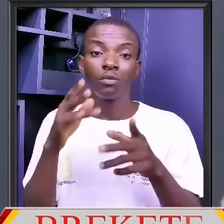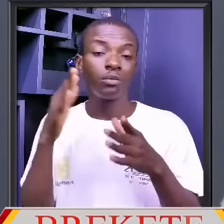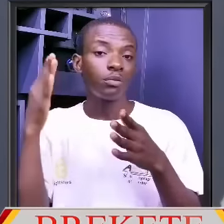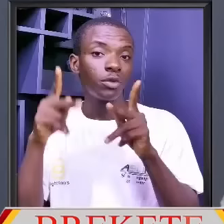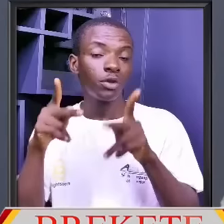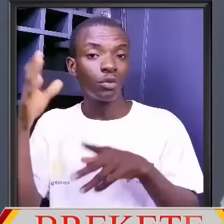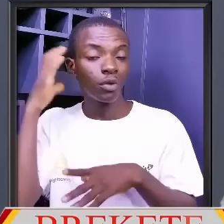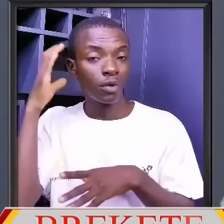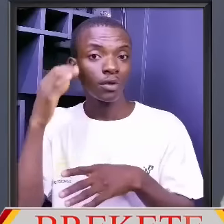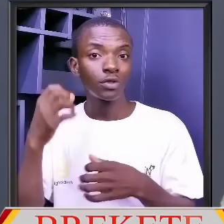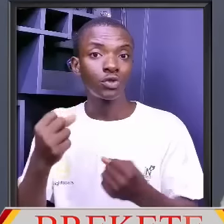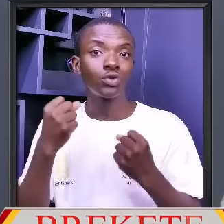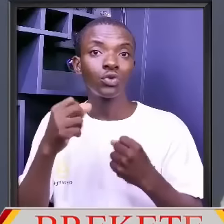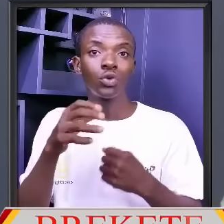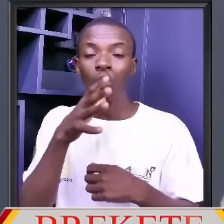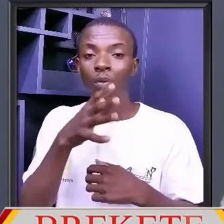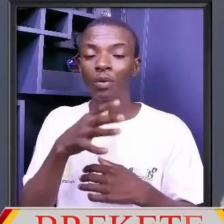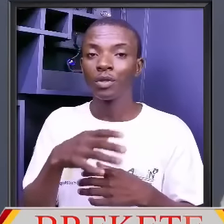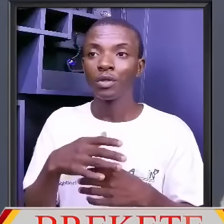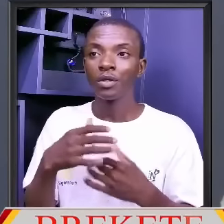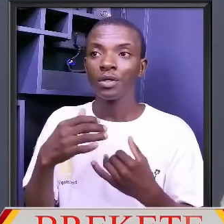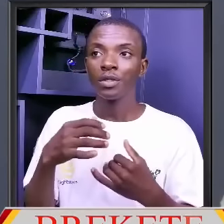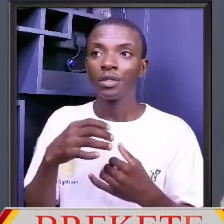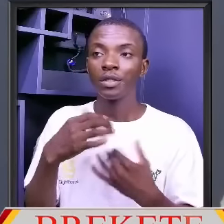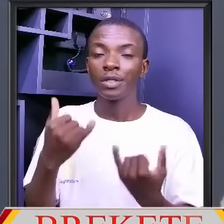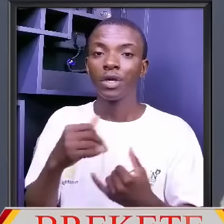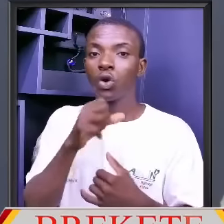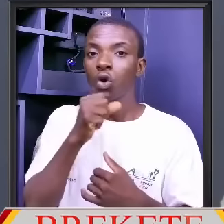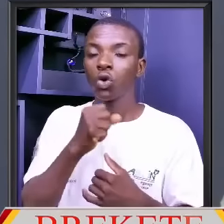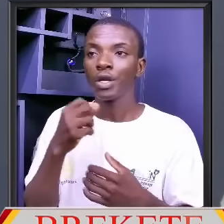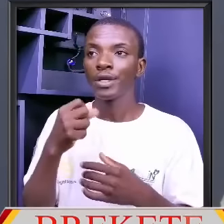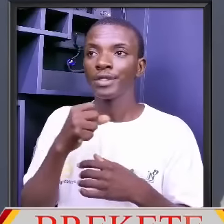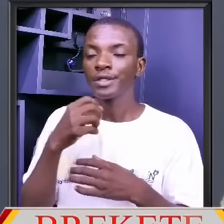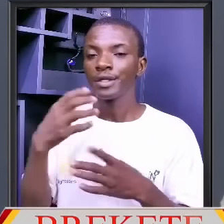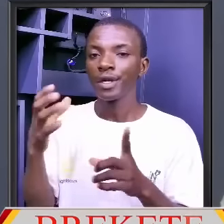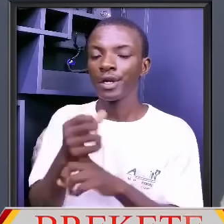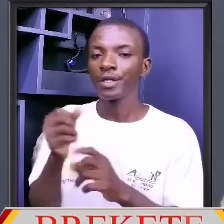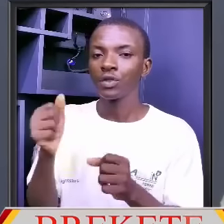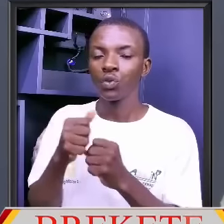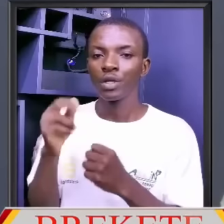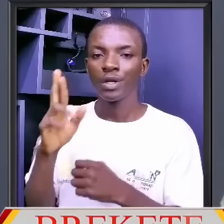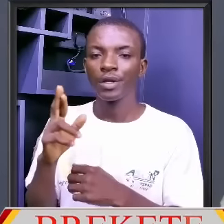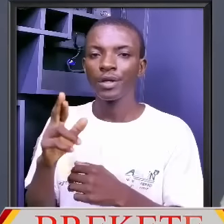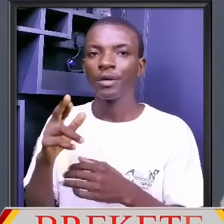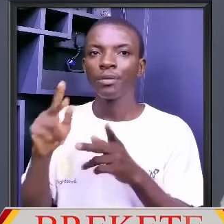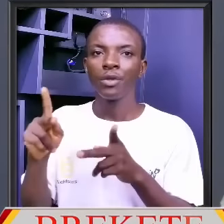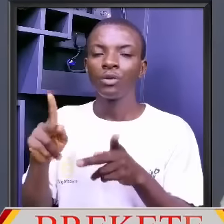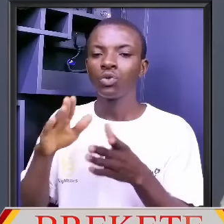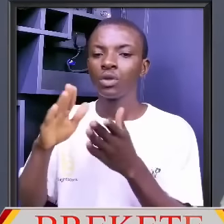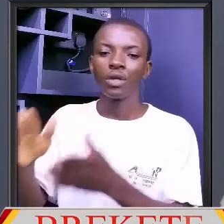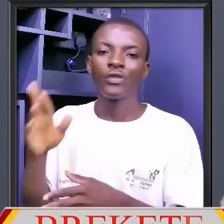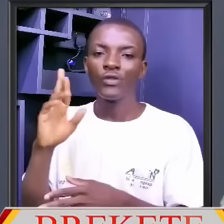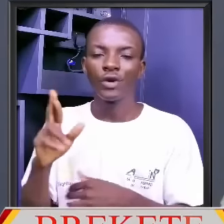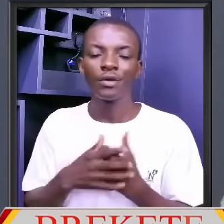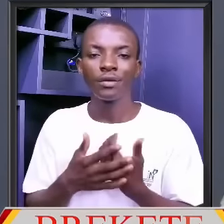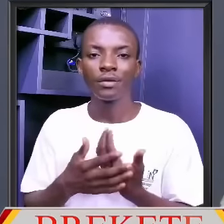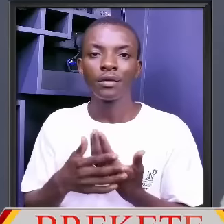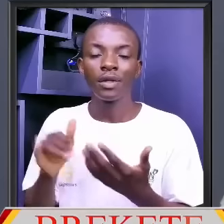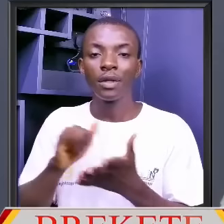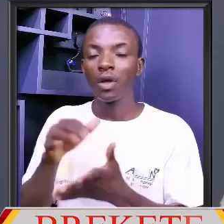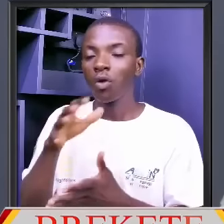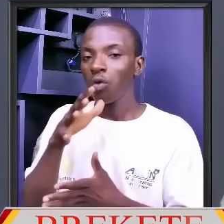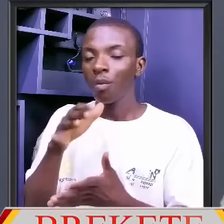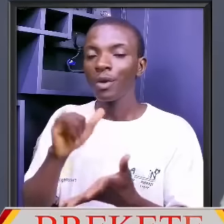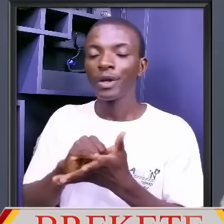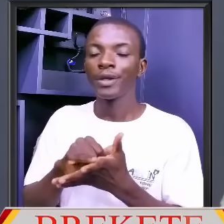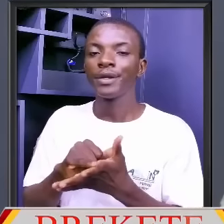people they hear. Strong woman. Now old age don't catch up with her. Those people don't abandon her. That